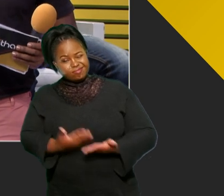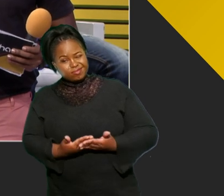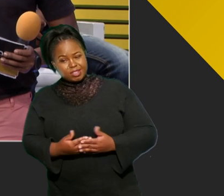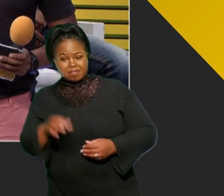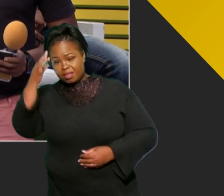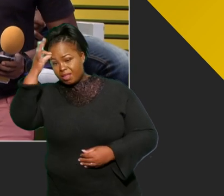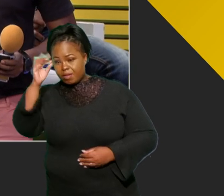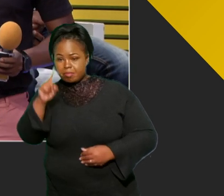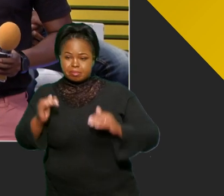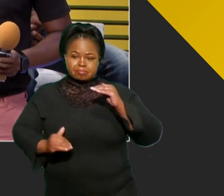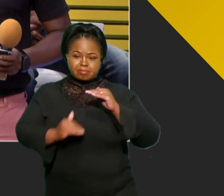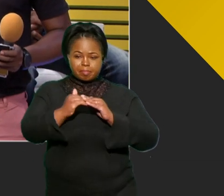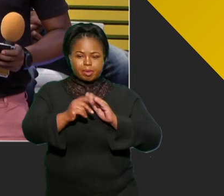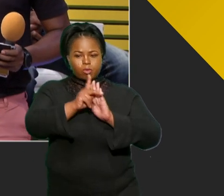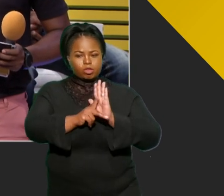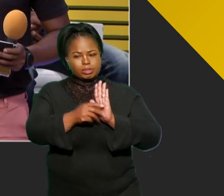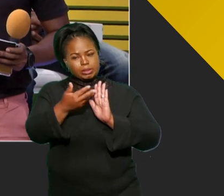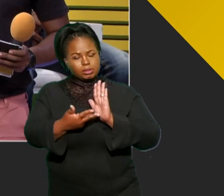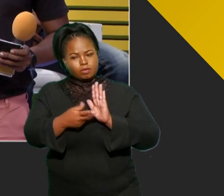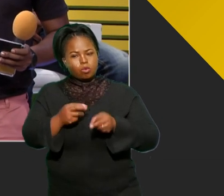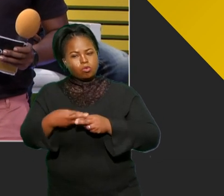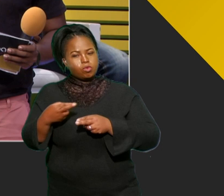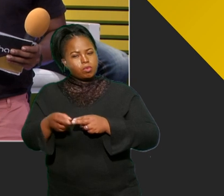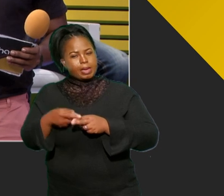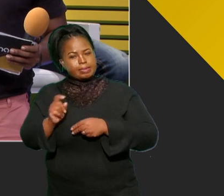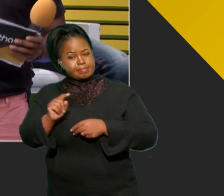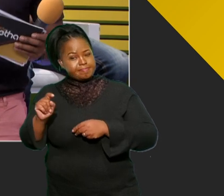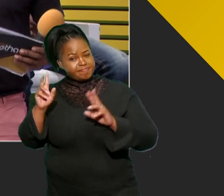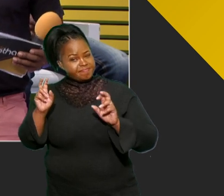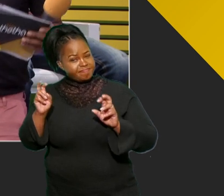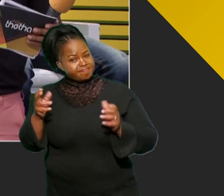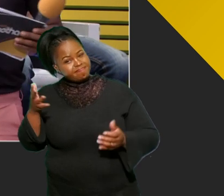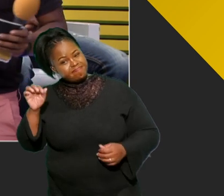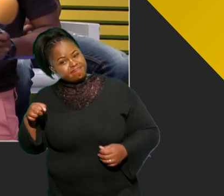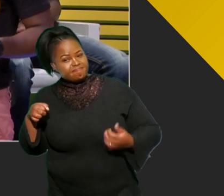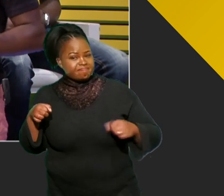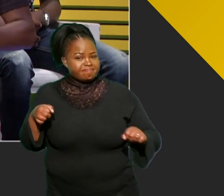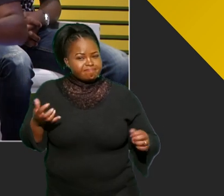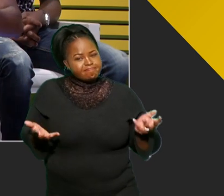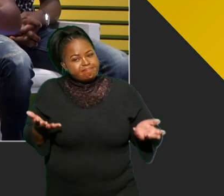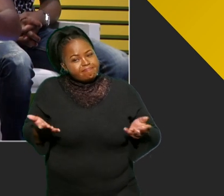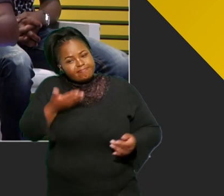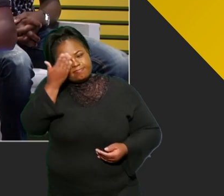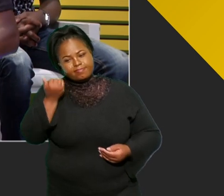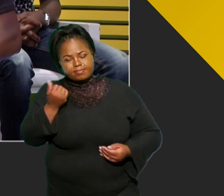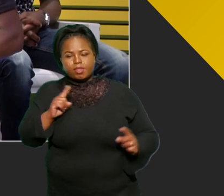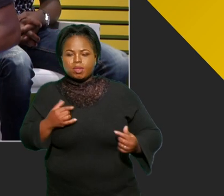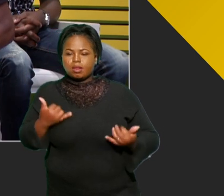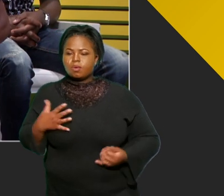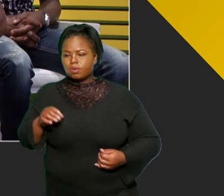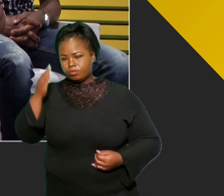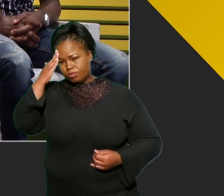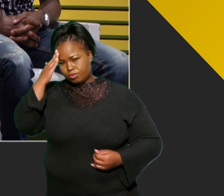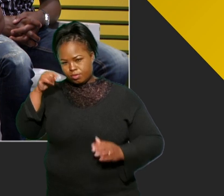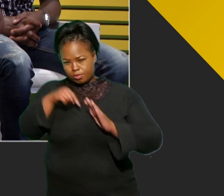should government cap the policy when it comes to thinking of rent. Yes, no, asazi safunda, but we fully understand that because